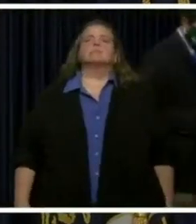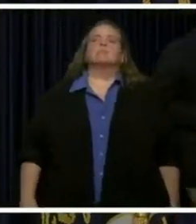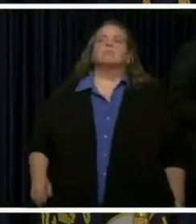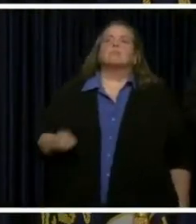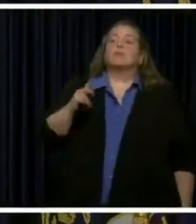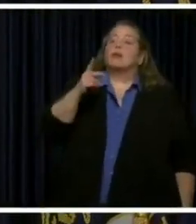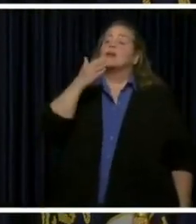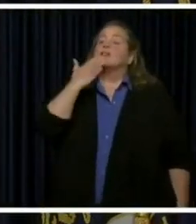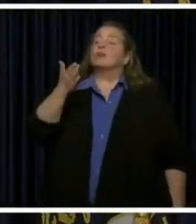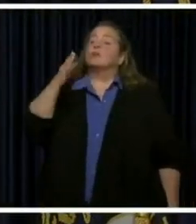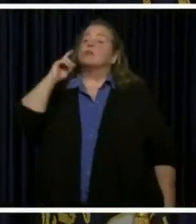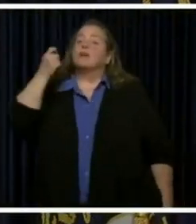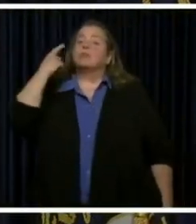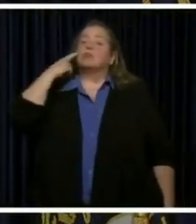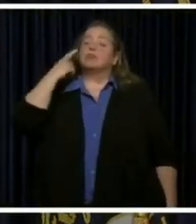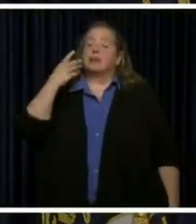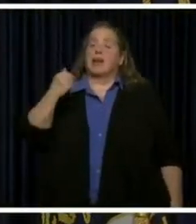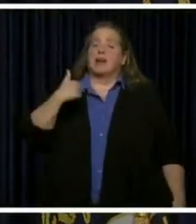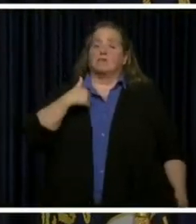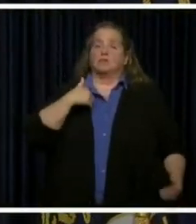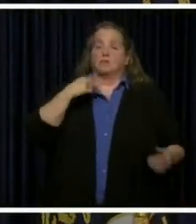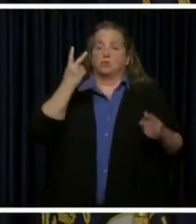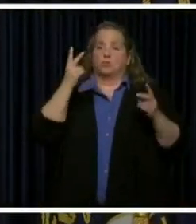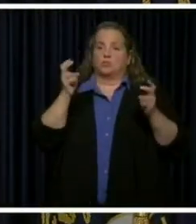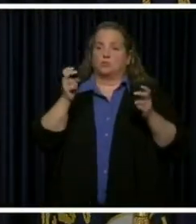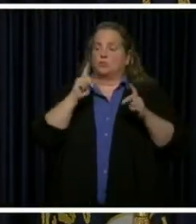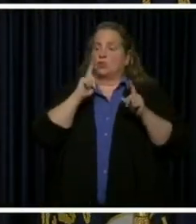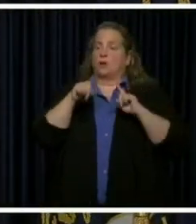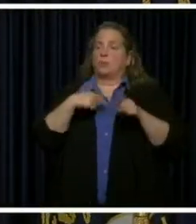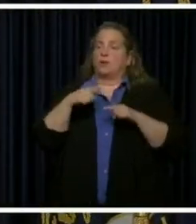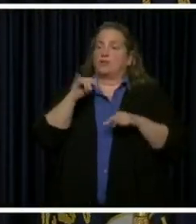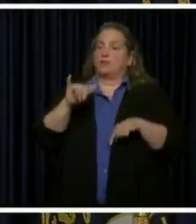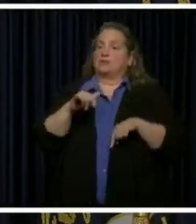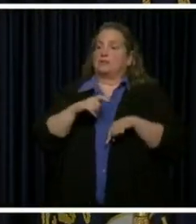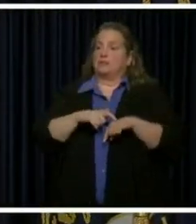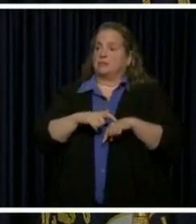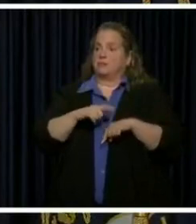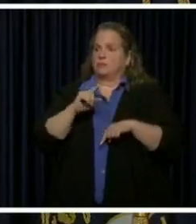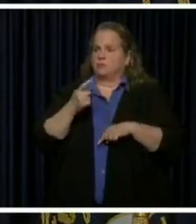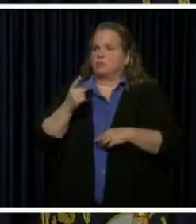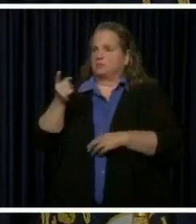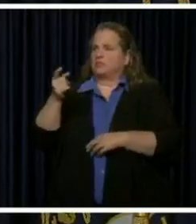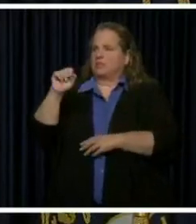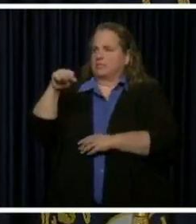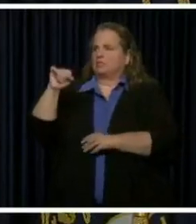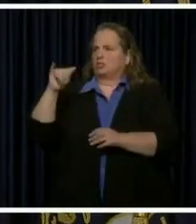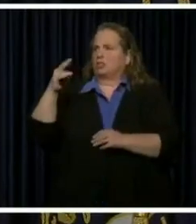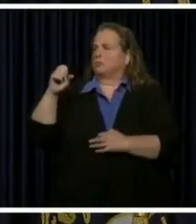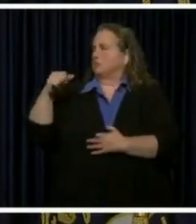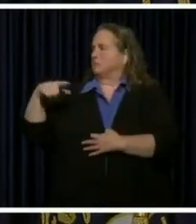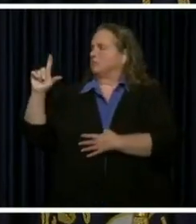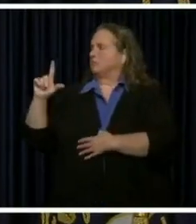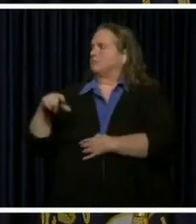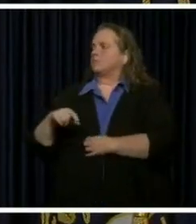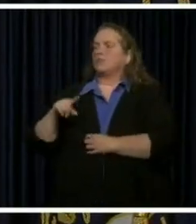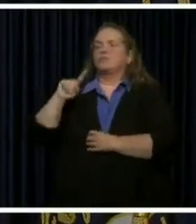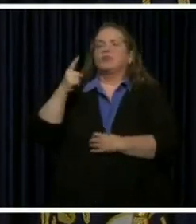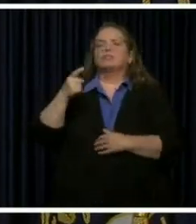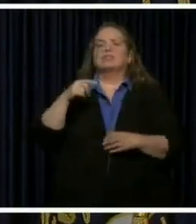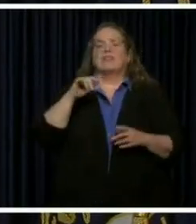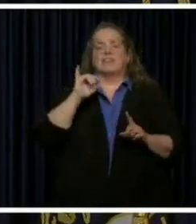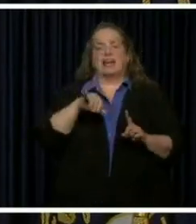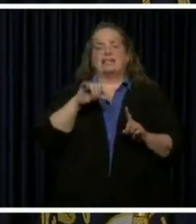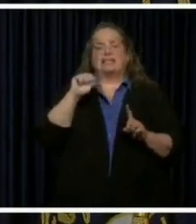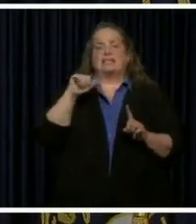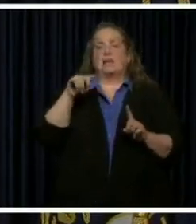Thank you, Governor. I have two issues to talk about at this time. The first is, yes, you can put that up, James, thanks. The first is about the syndrome we see in